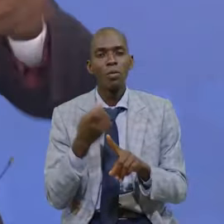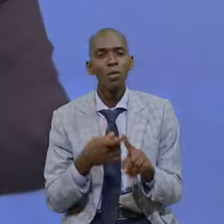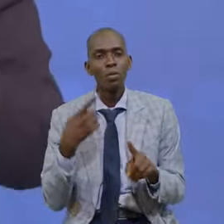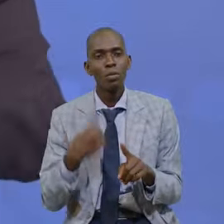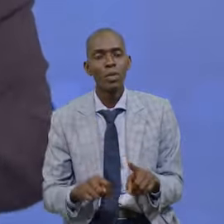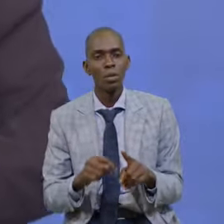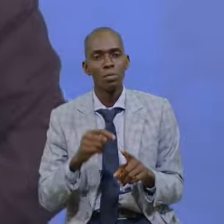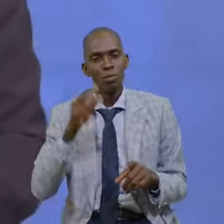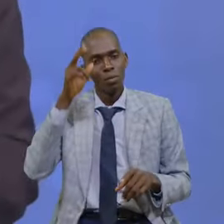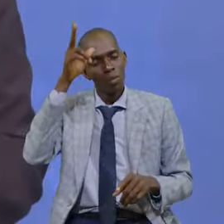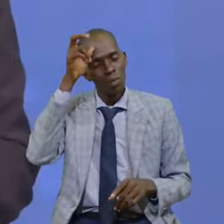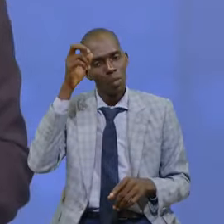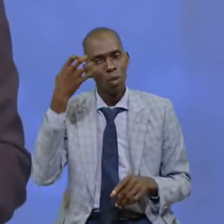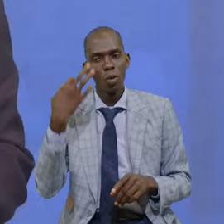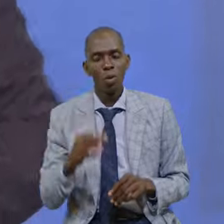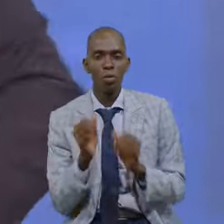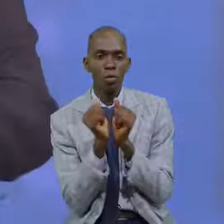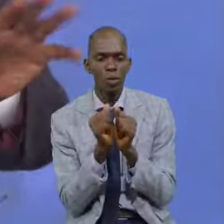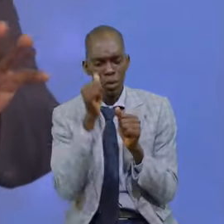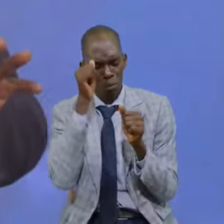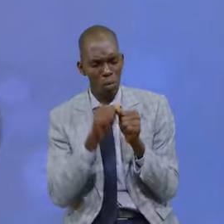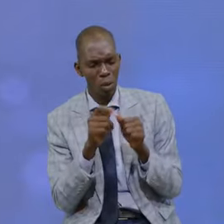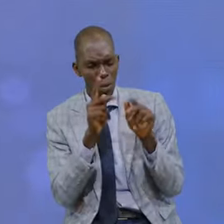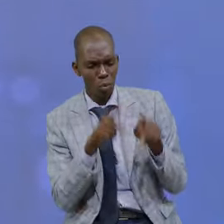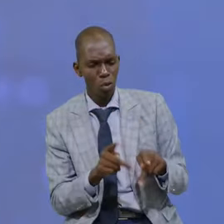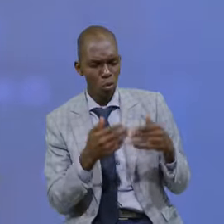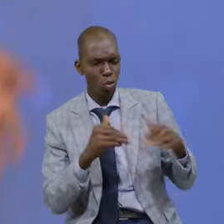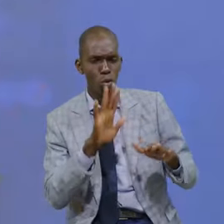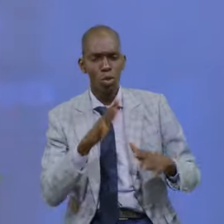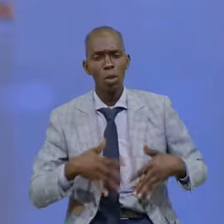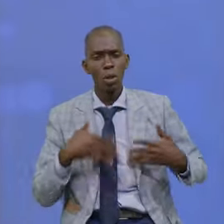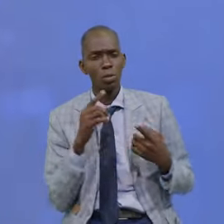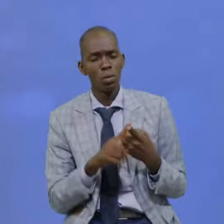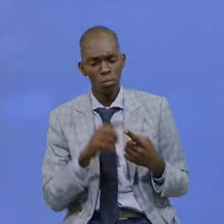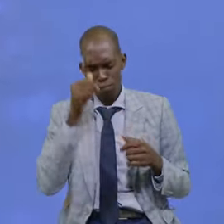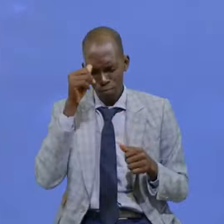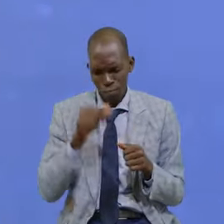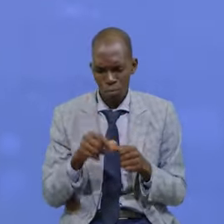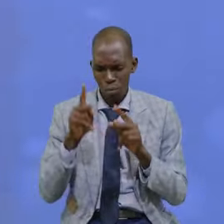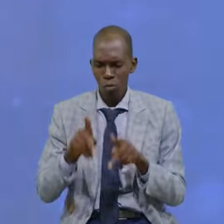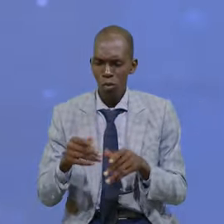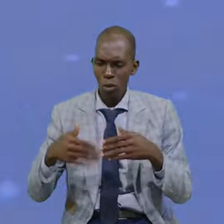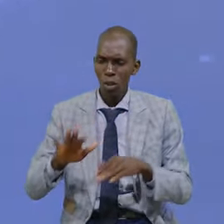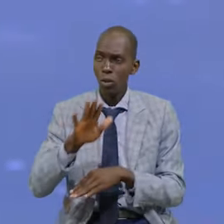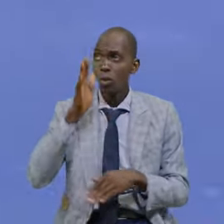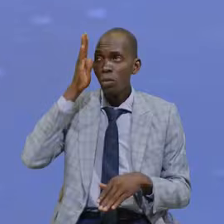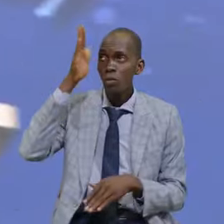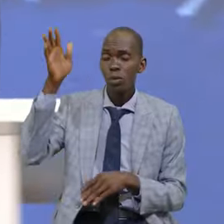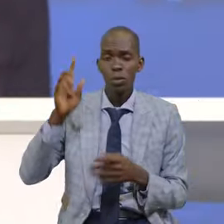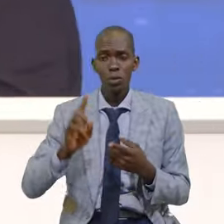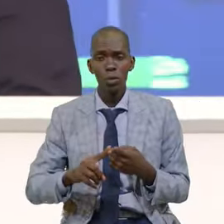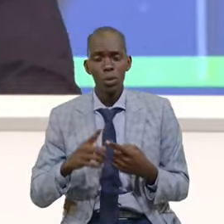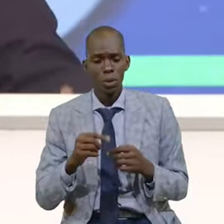the person you sold your life to, the person you sold your destiny to, and the person